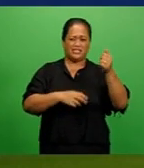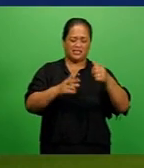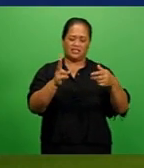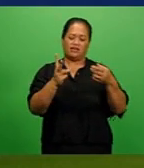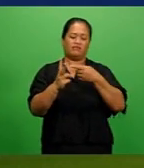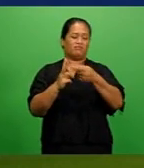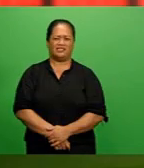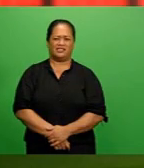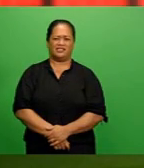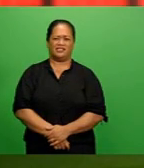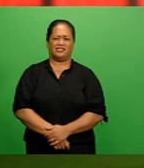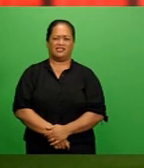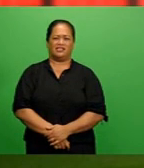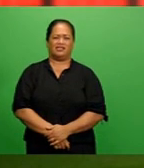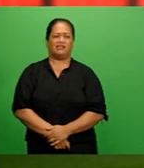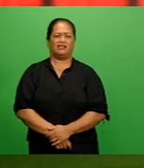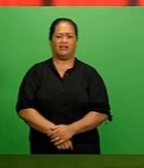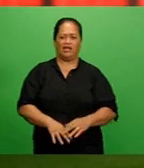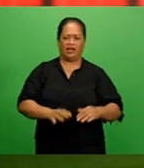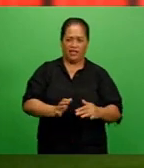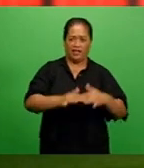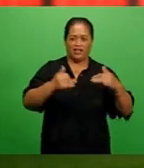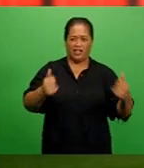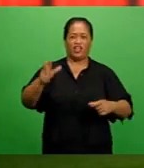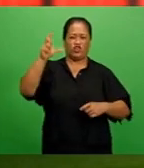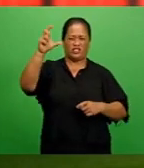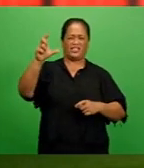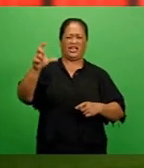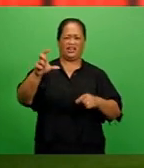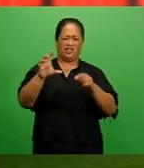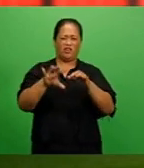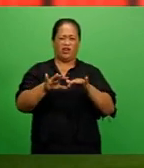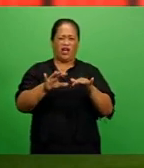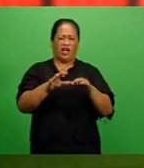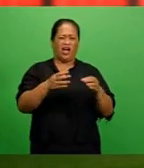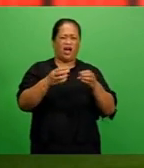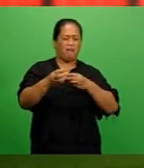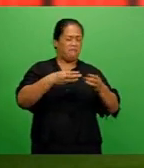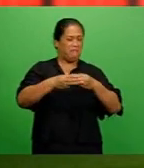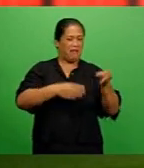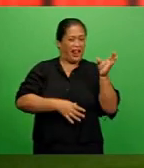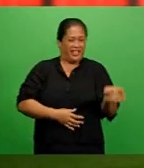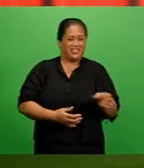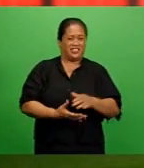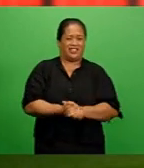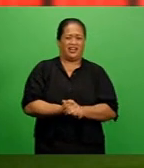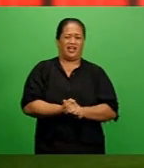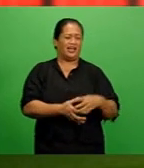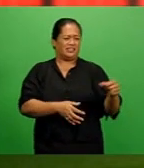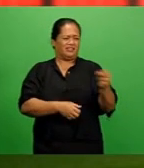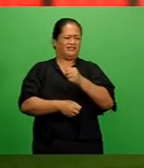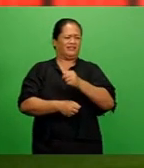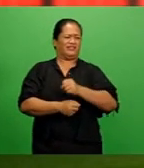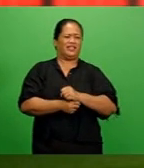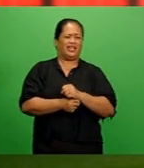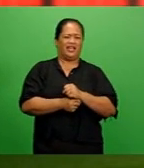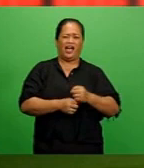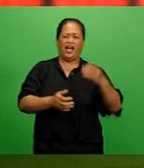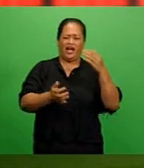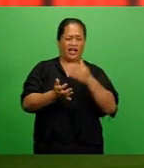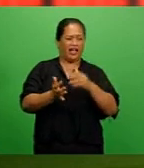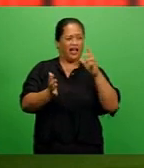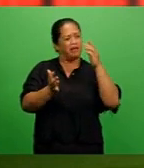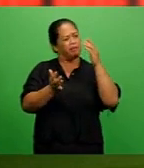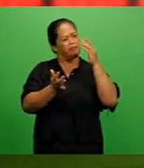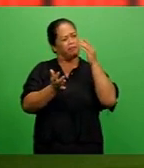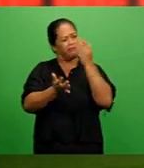outside the top 4. Meanwhile, Crystal Palace manager Roy Hodgson says it took a tough half-time team talk to spark them into life